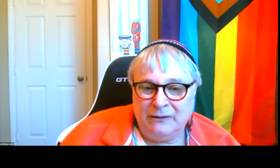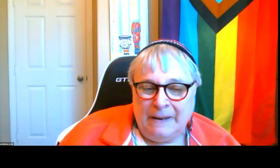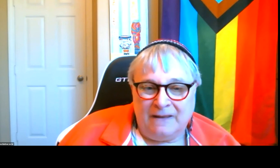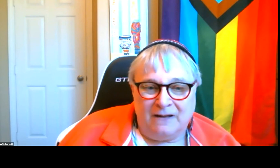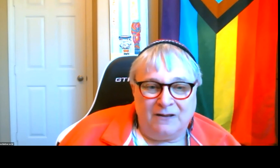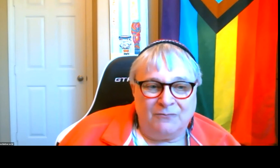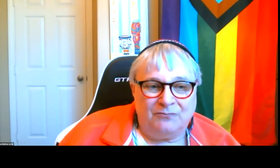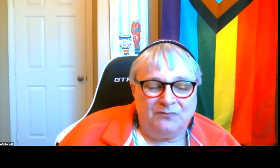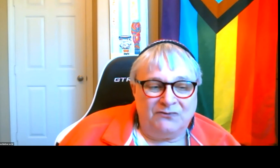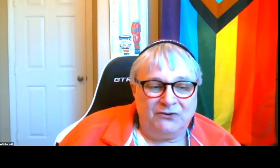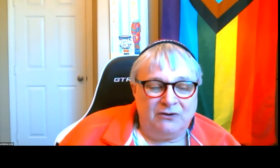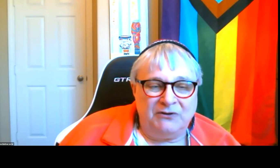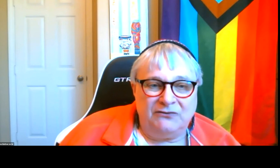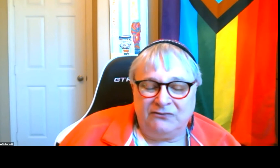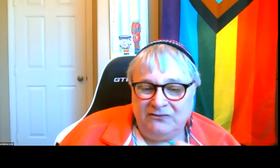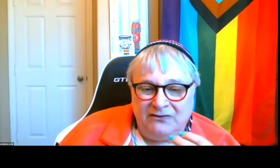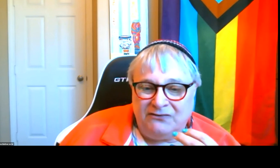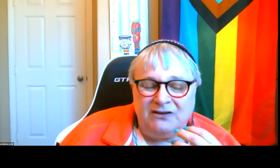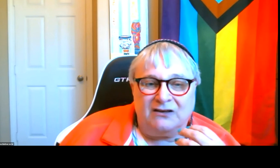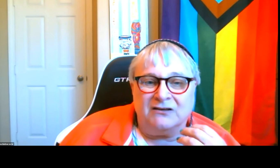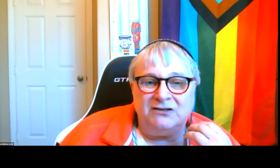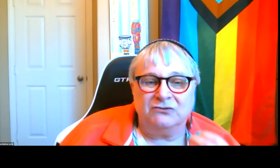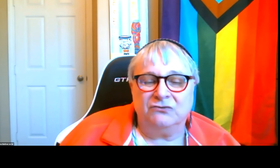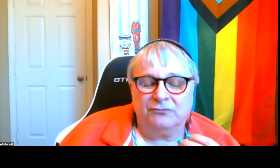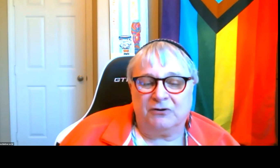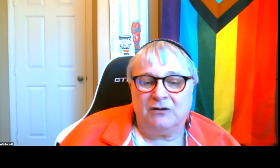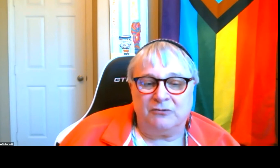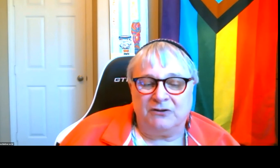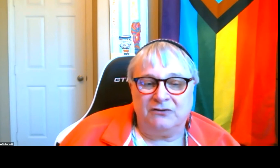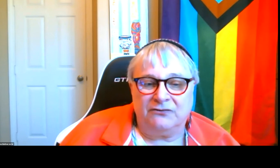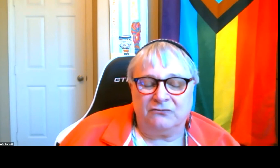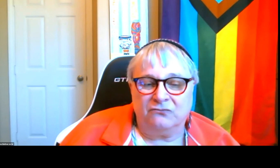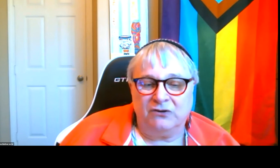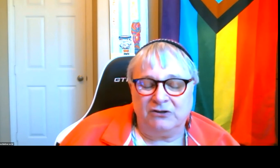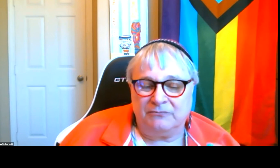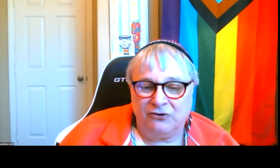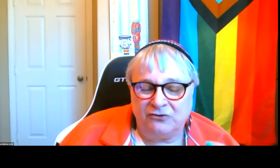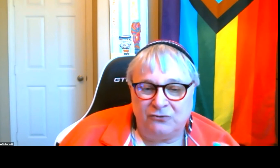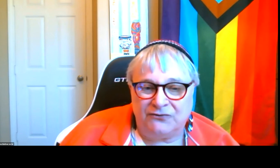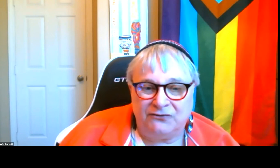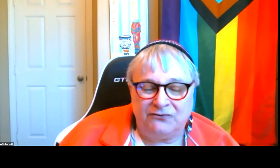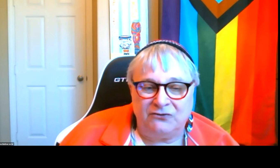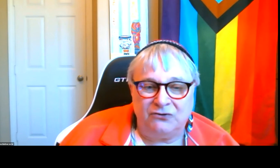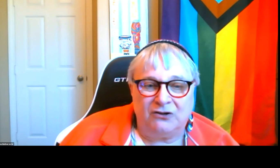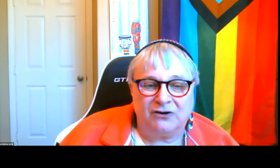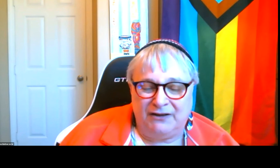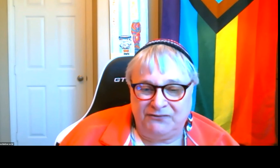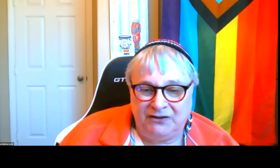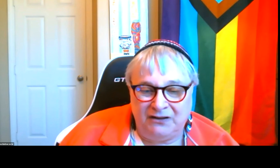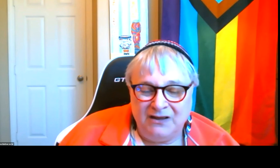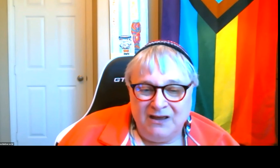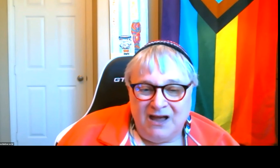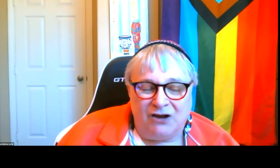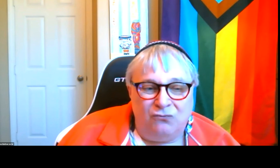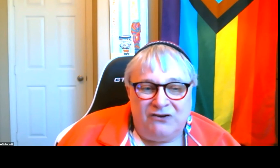yet. So, I mean, this is a huge problem, and these are really important questions that you all are